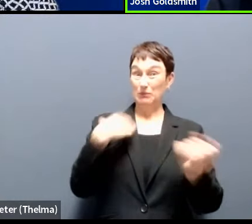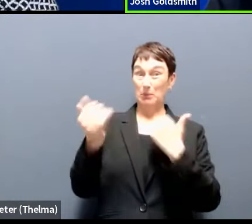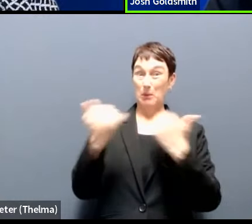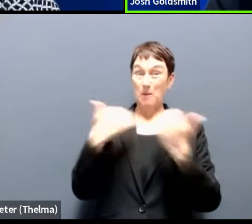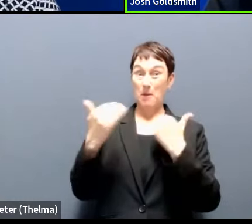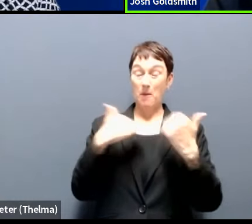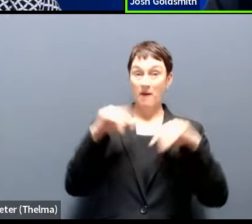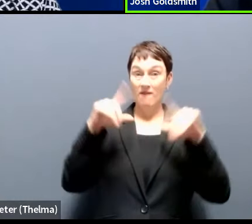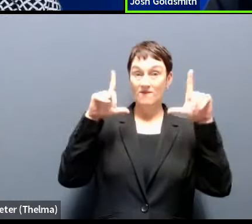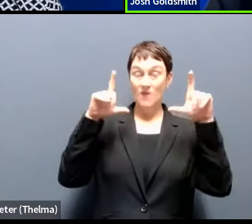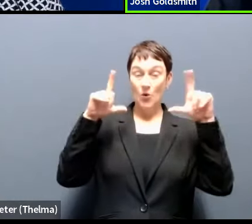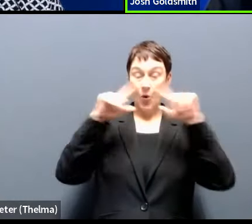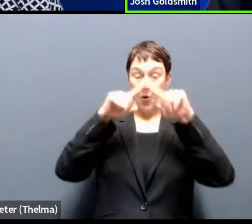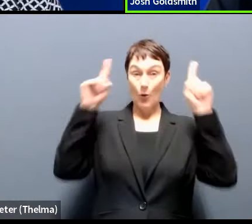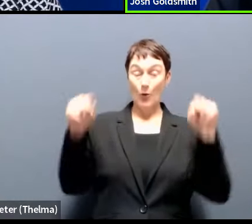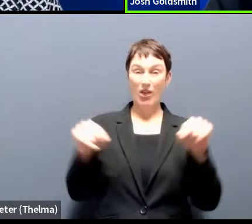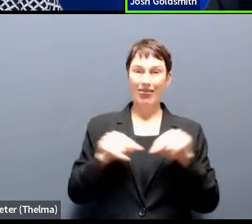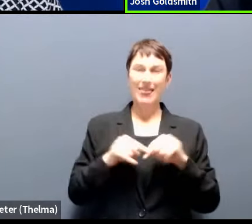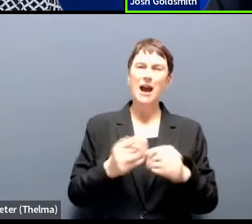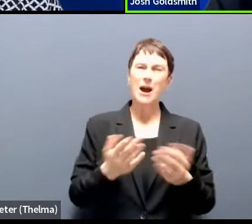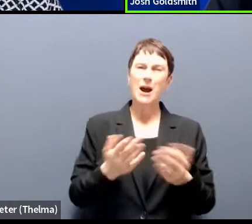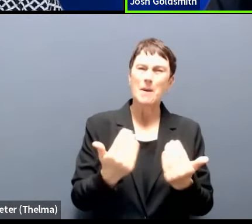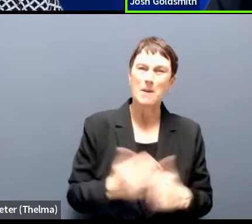booth photos. Let's do it.